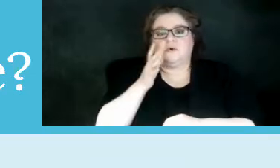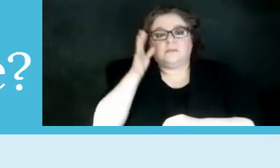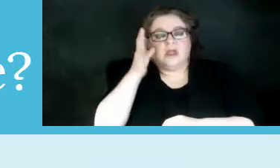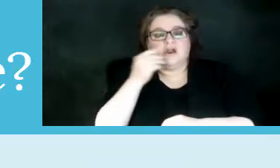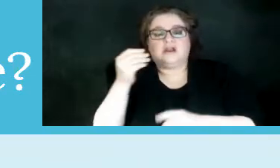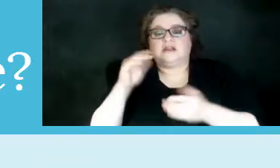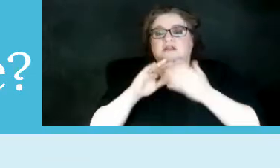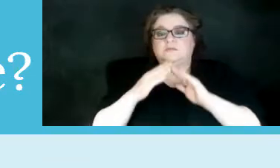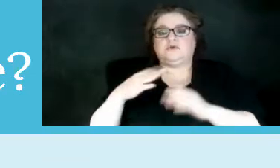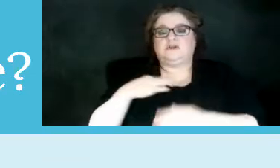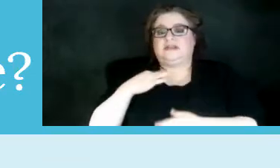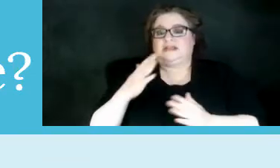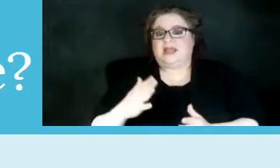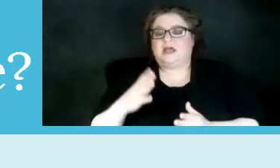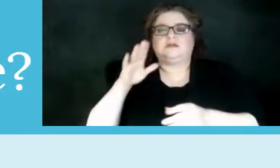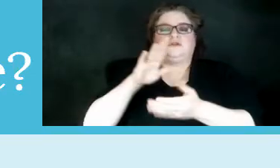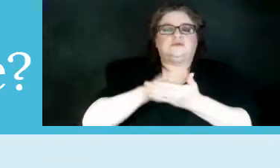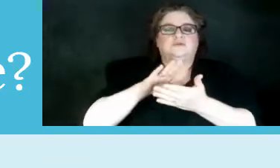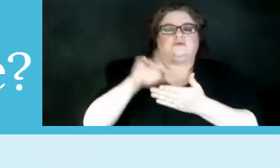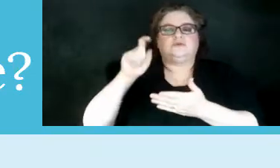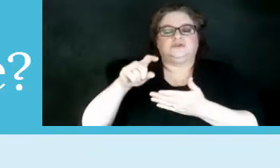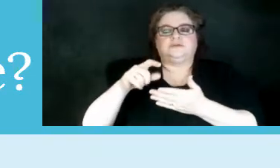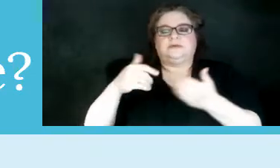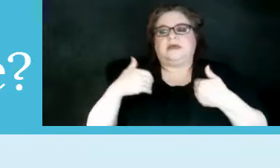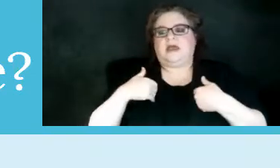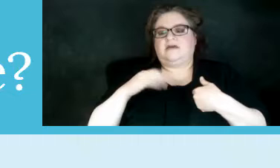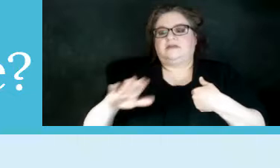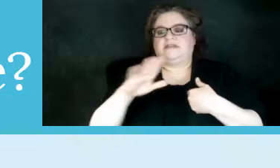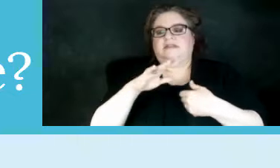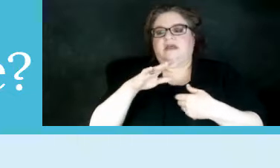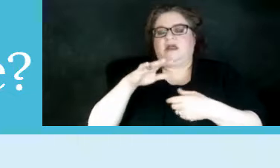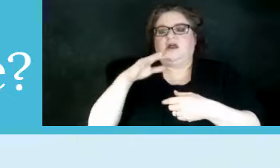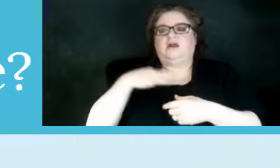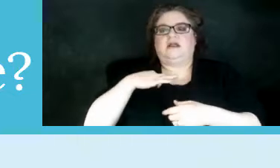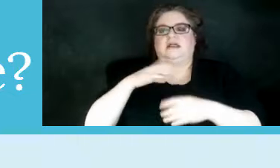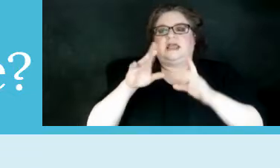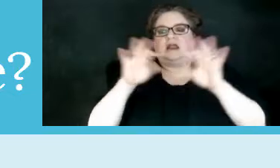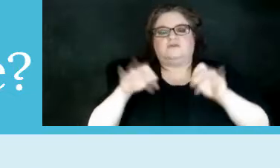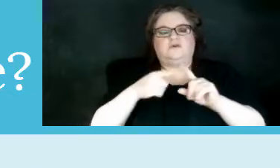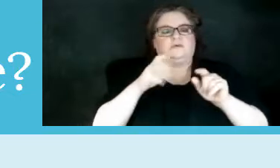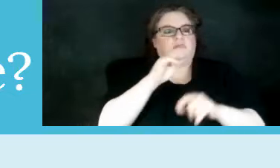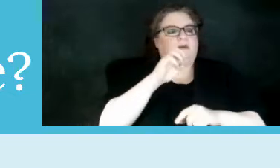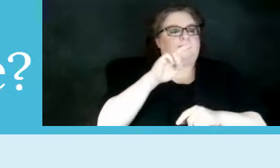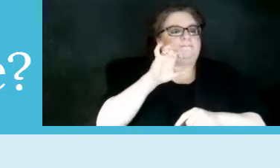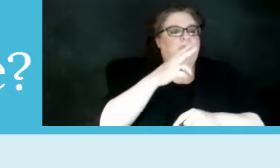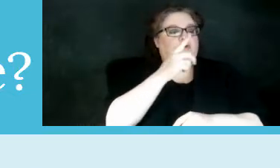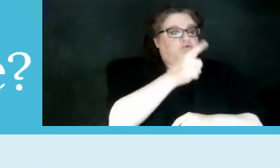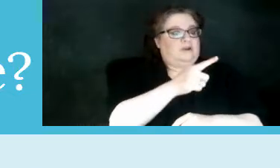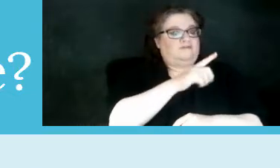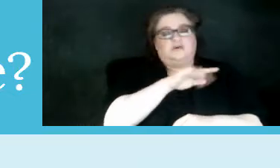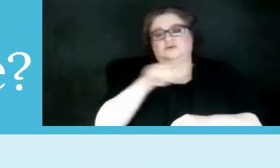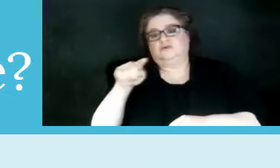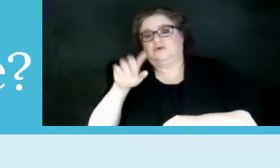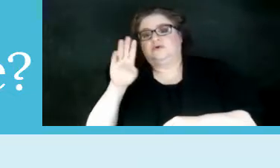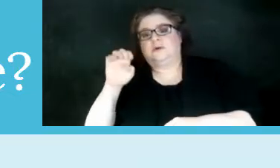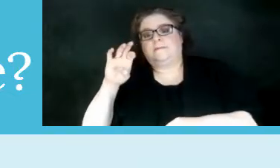community candidates, schools should be holding their candidate forums between March 21st and March 25th. So I encourage you